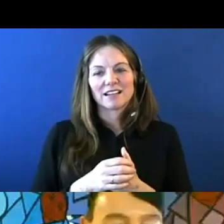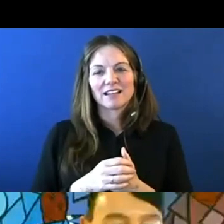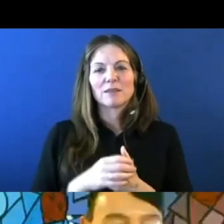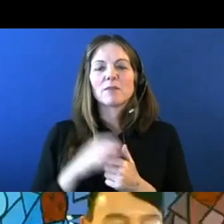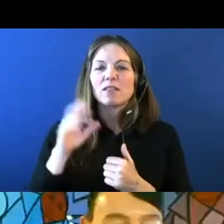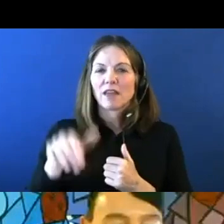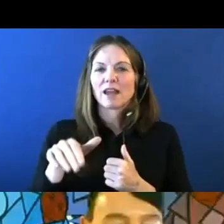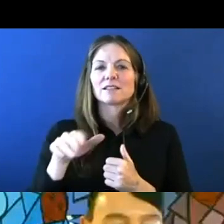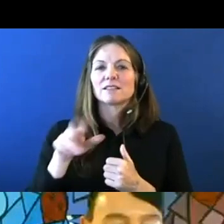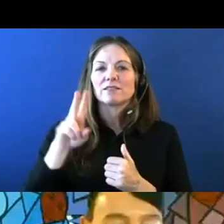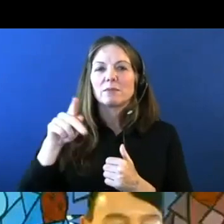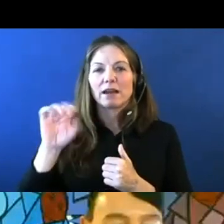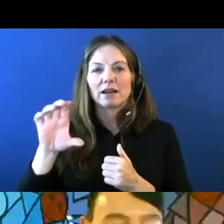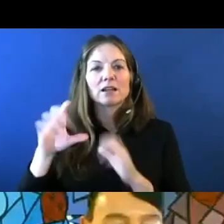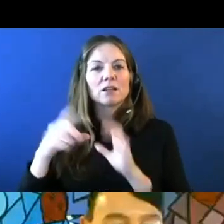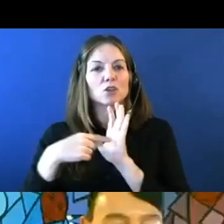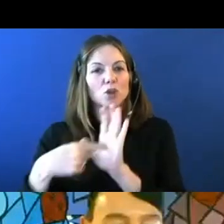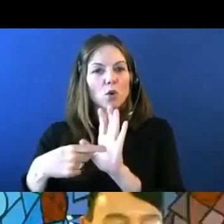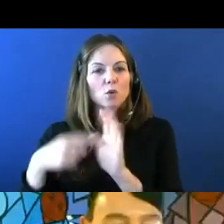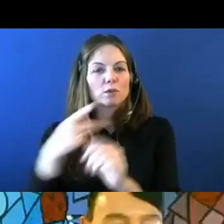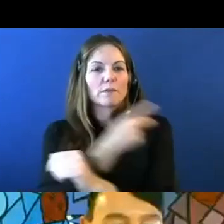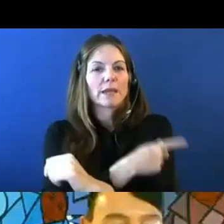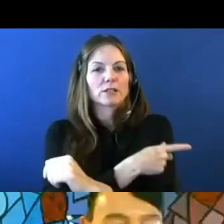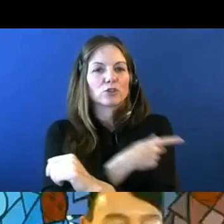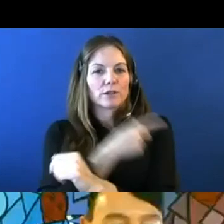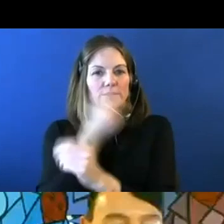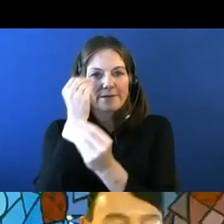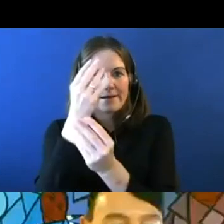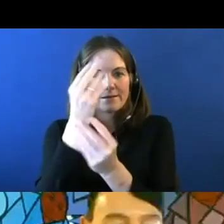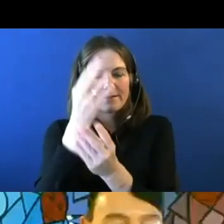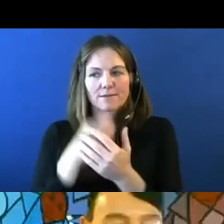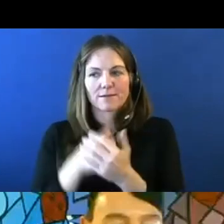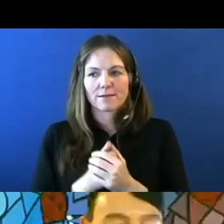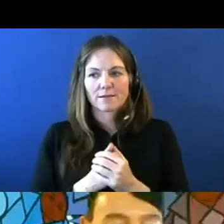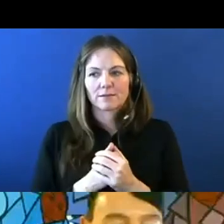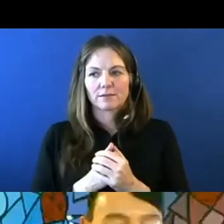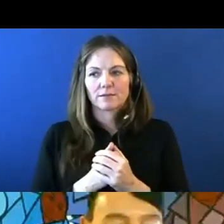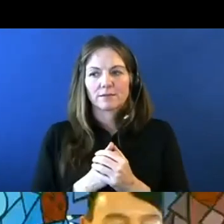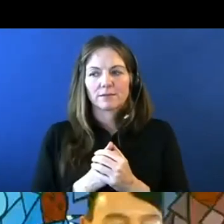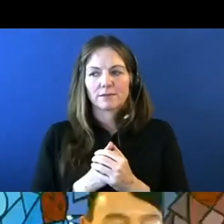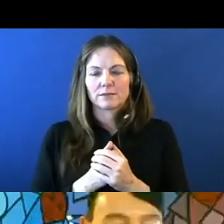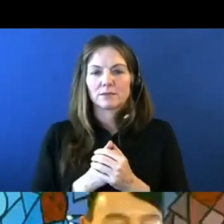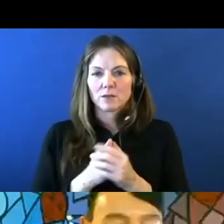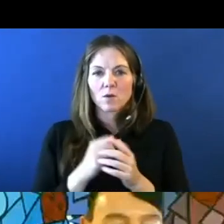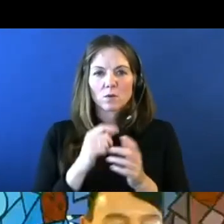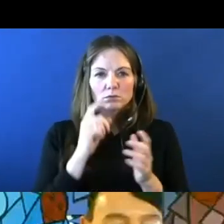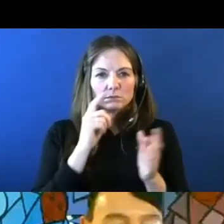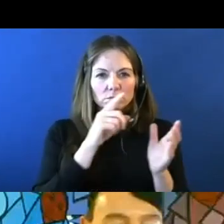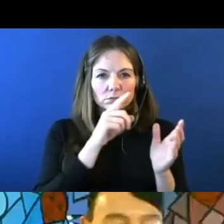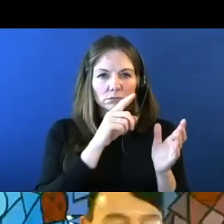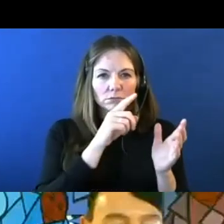And so we're going to look at trying to see where some of these gaps in service has occurred during